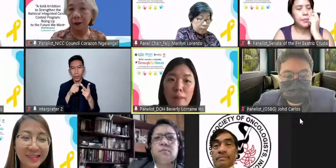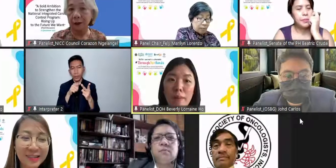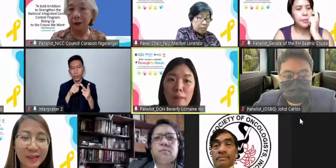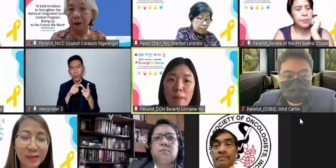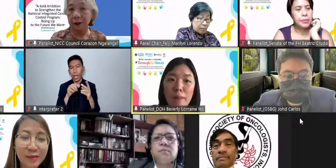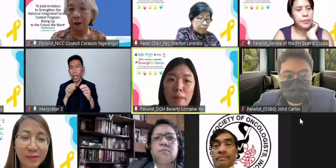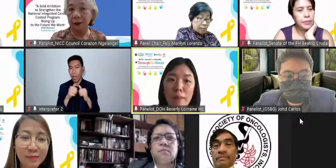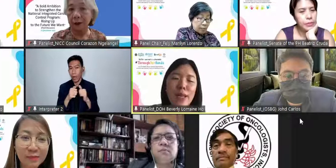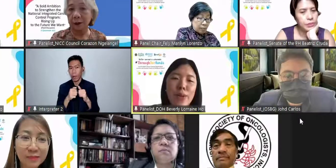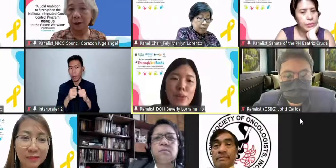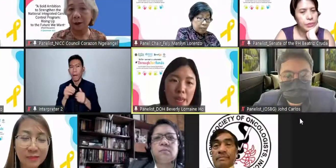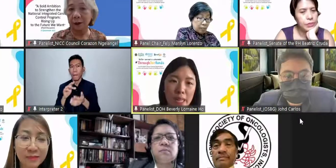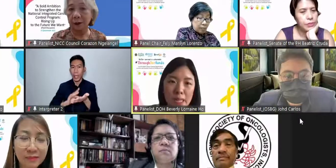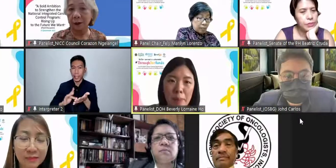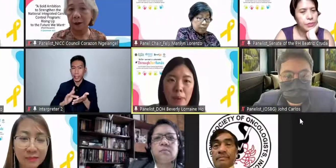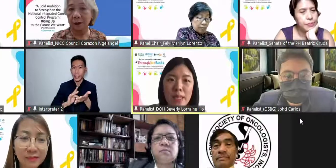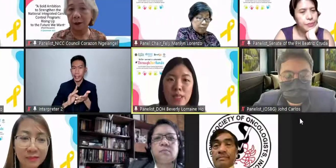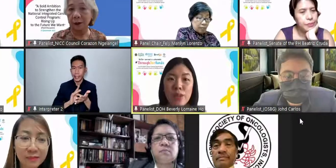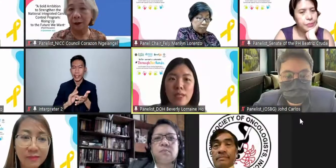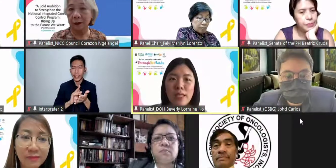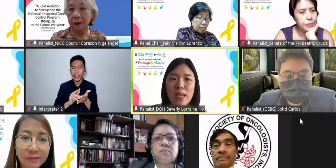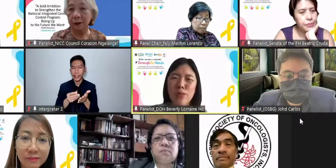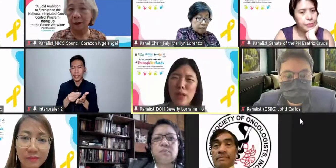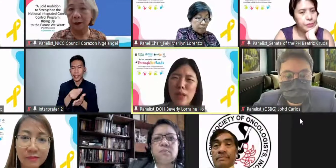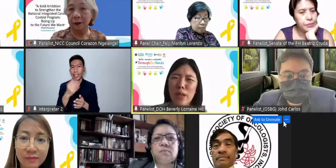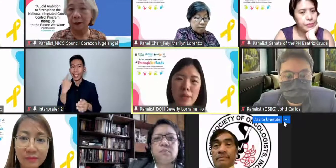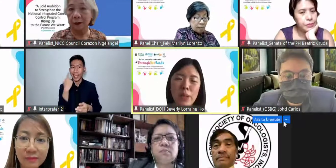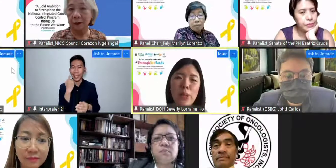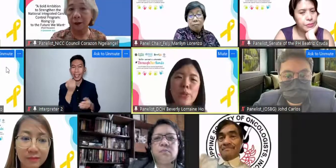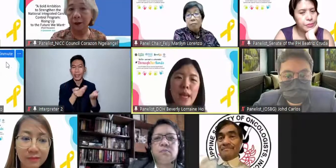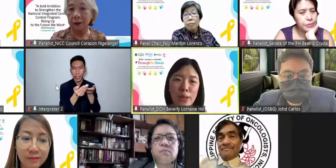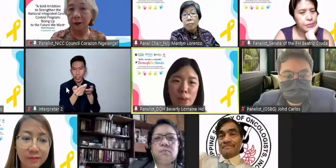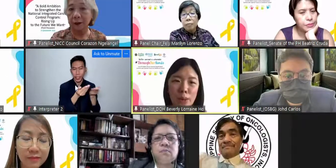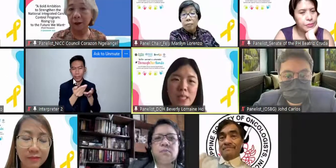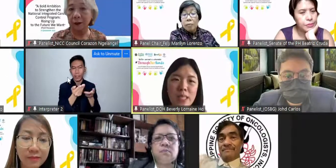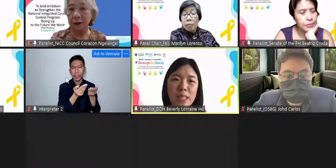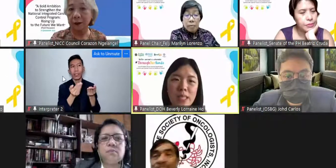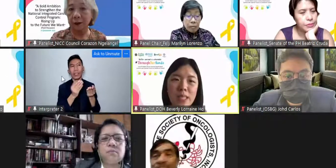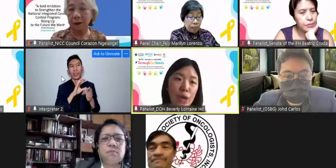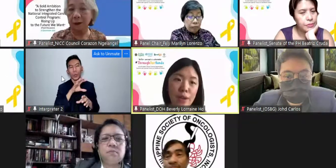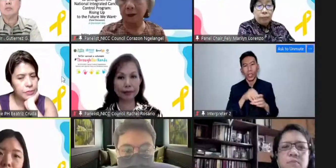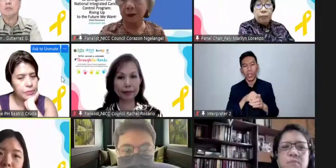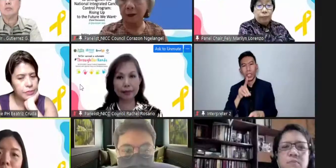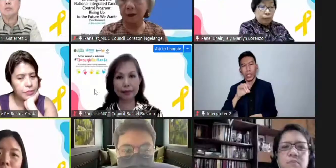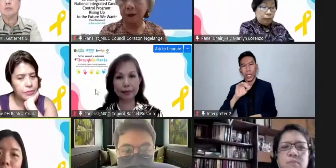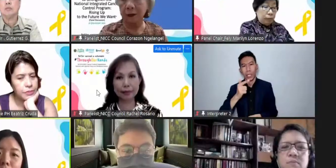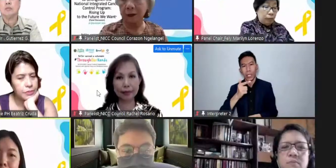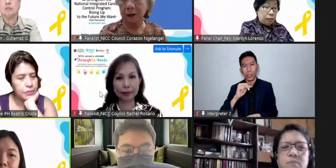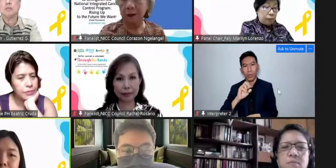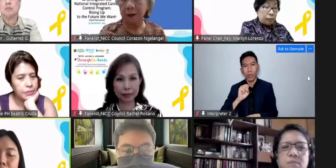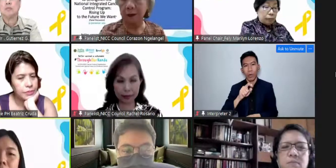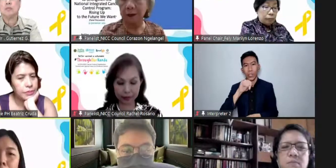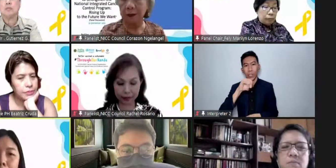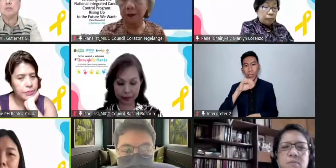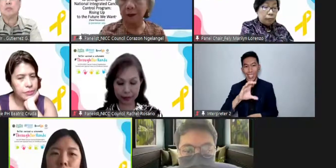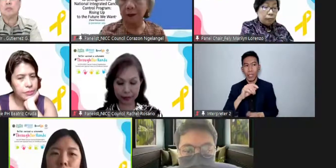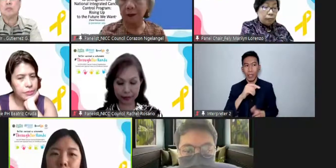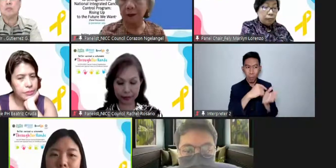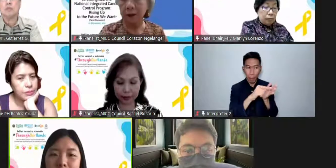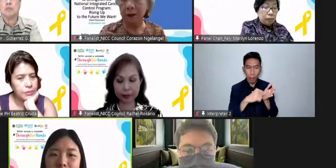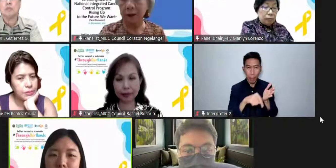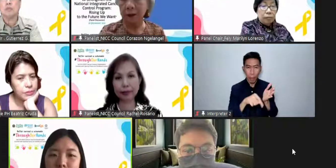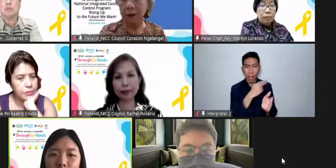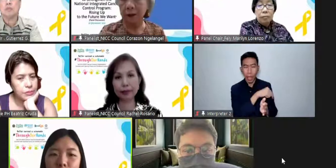the medicines per se. So yung kanina po is services, so that would probably include diagnostics and other fees in the hospitals. Pero